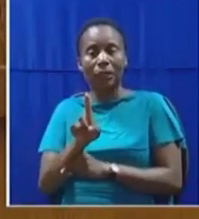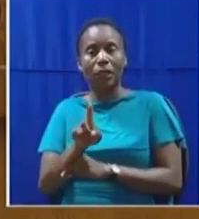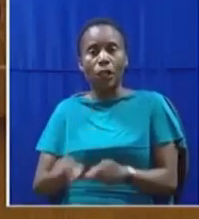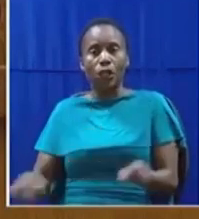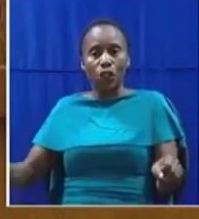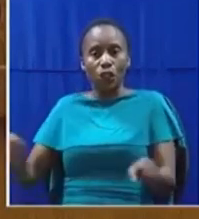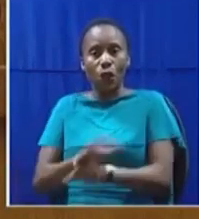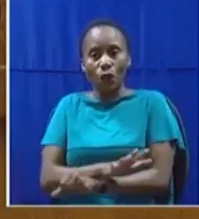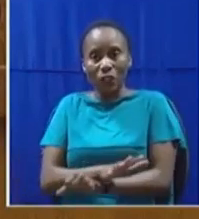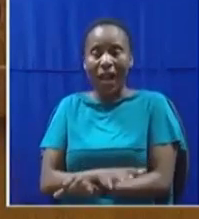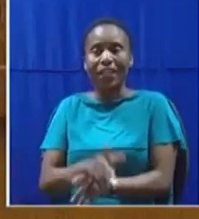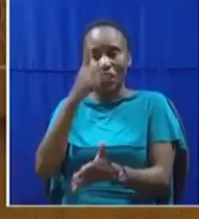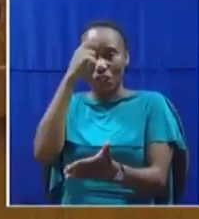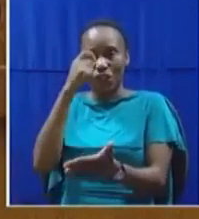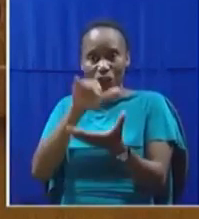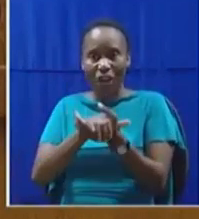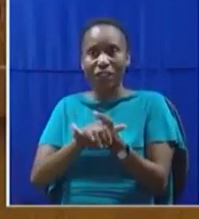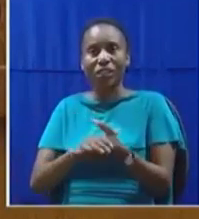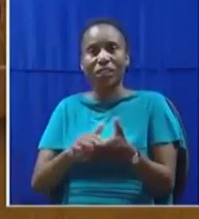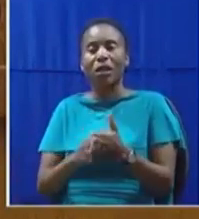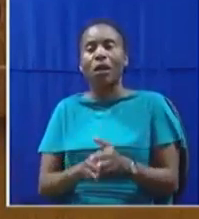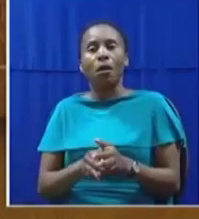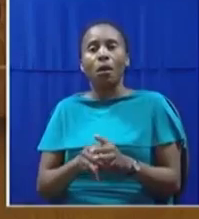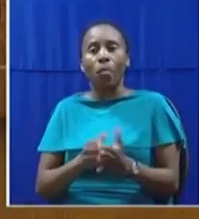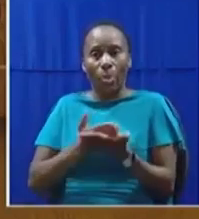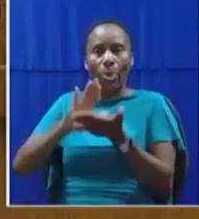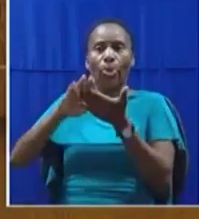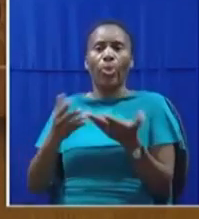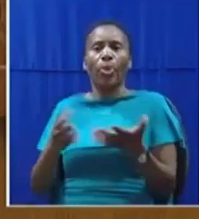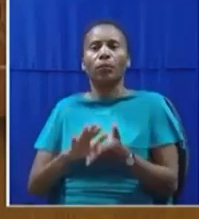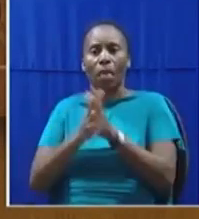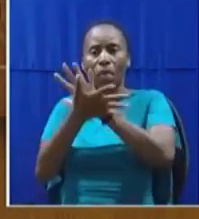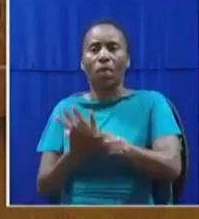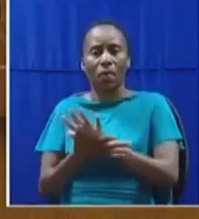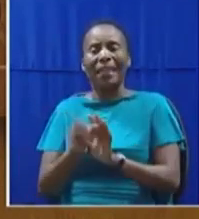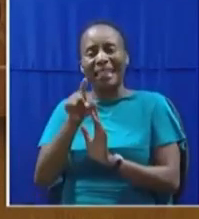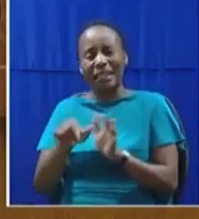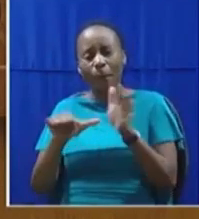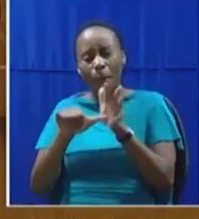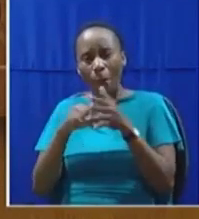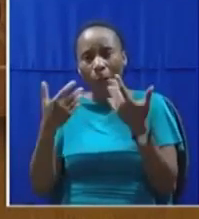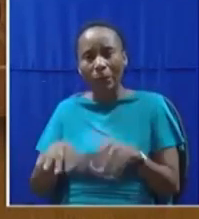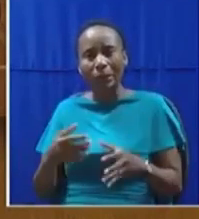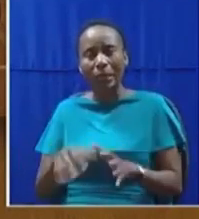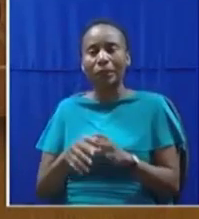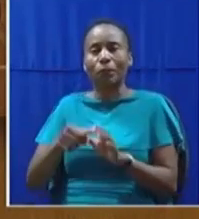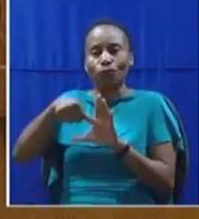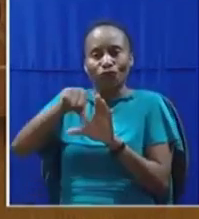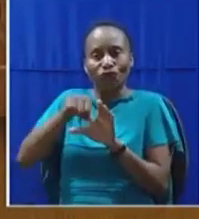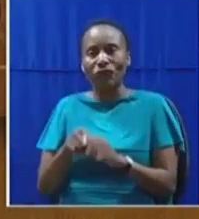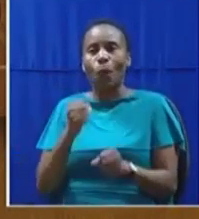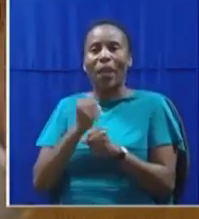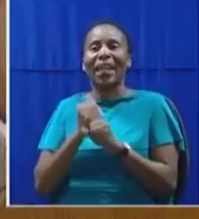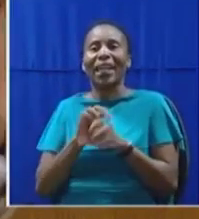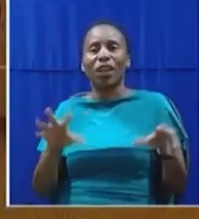total break of trust between the two, which is a fundamental ingredient of working together,